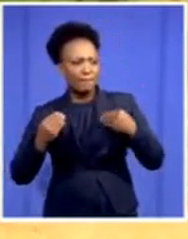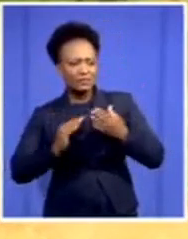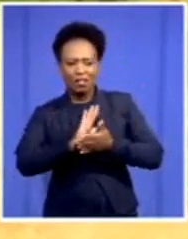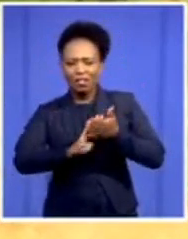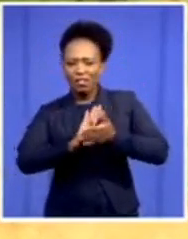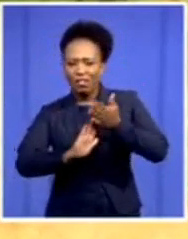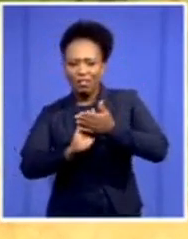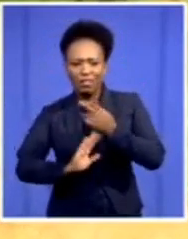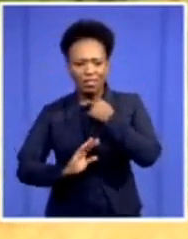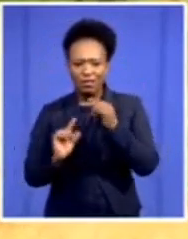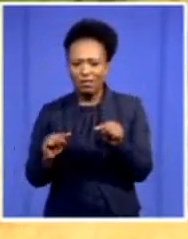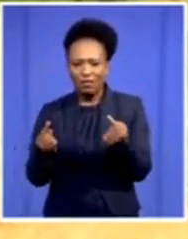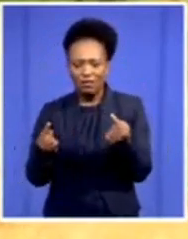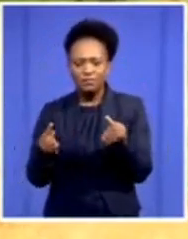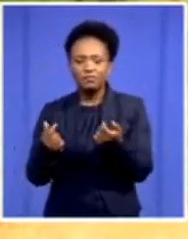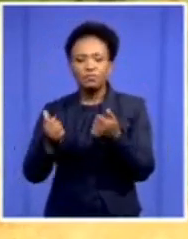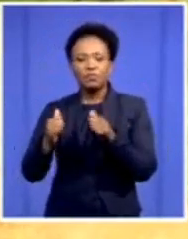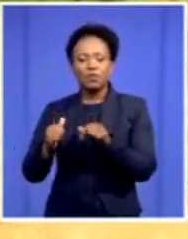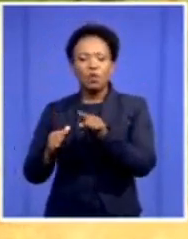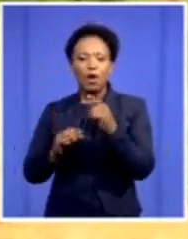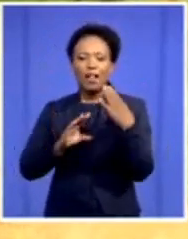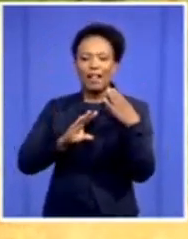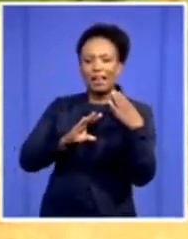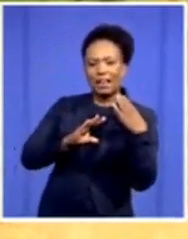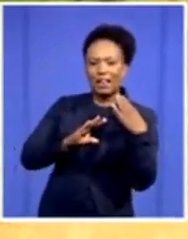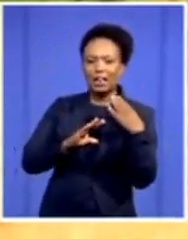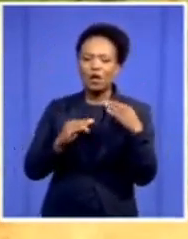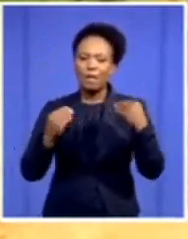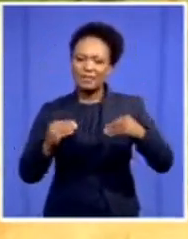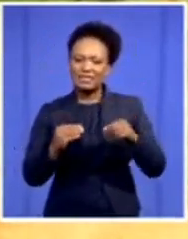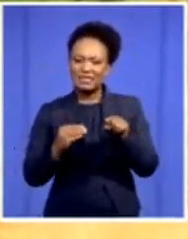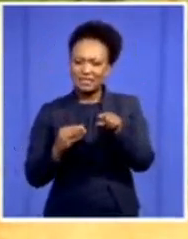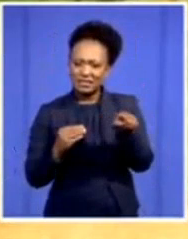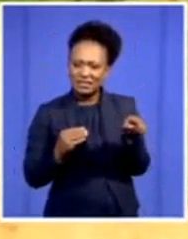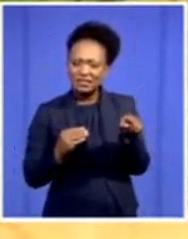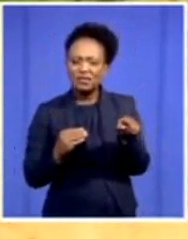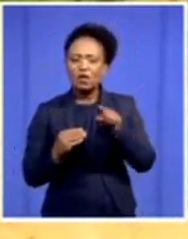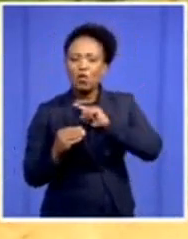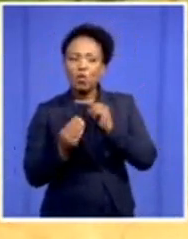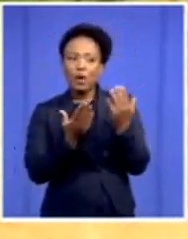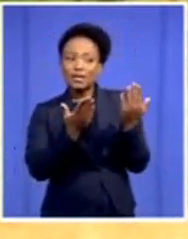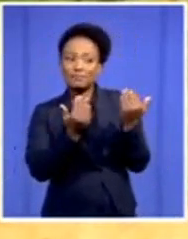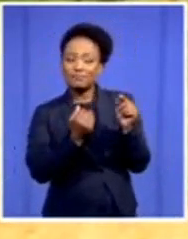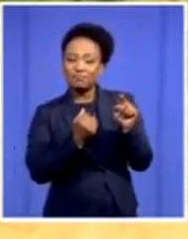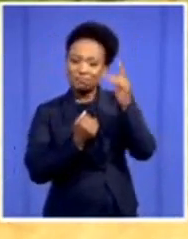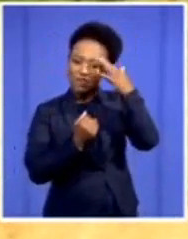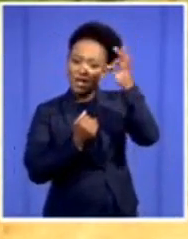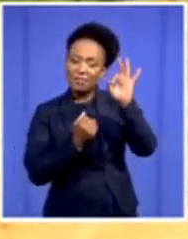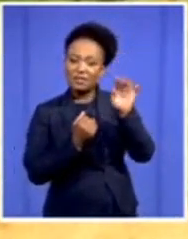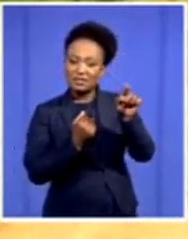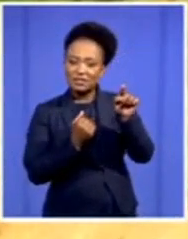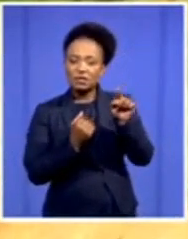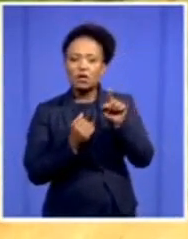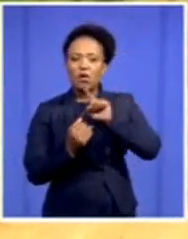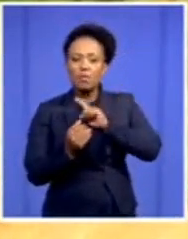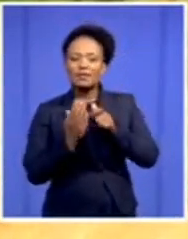the burden towards small businesses in particular, we're expecting the government to really reduce the tax burden on the